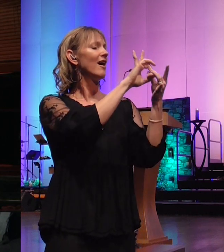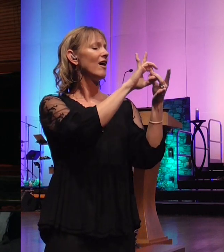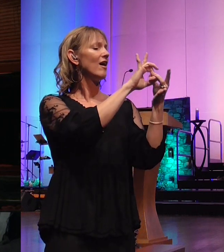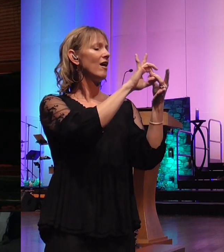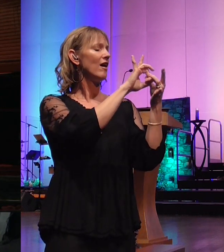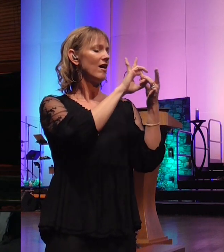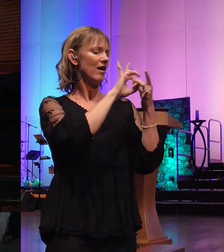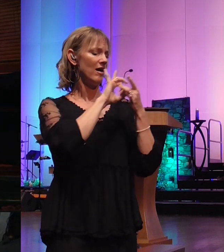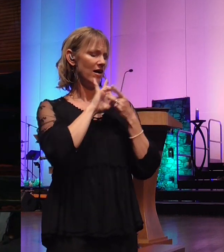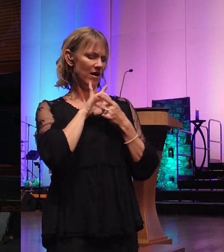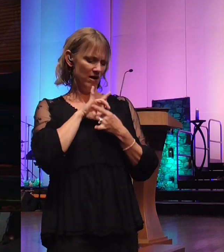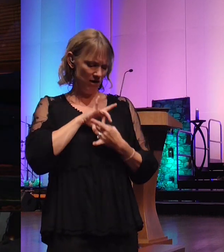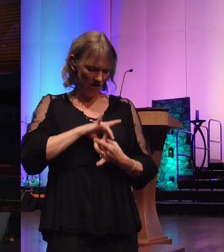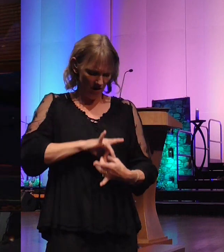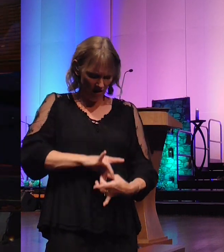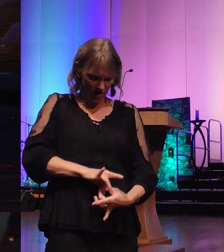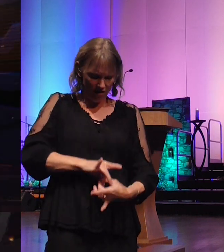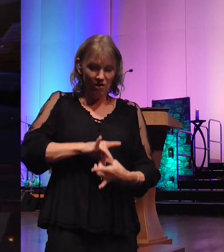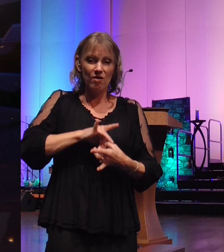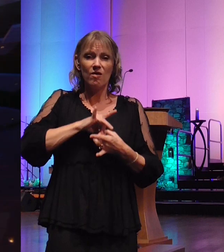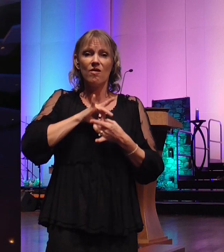way home.